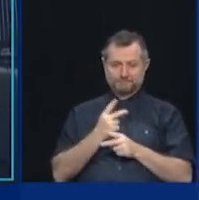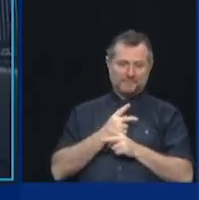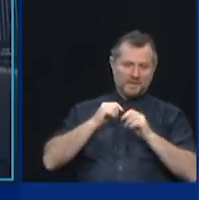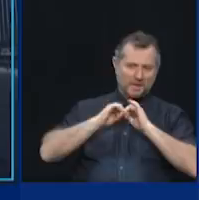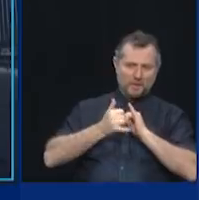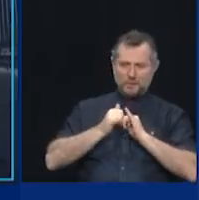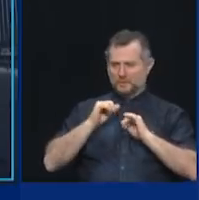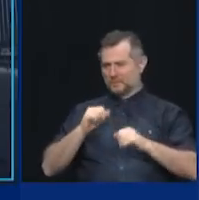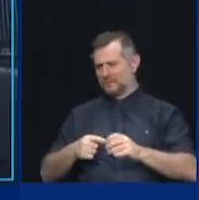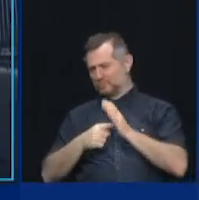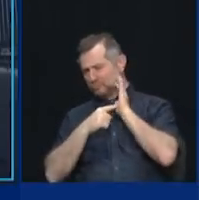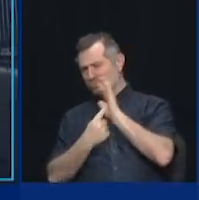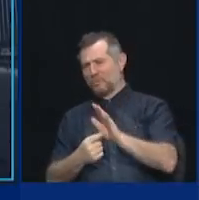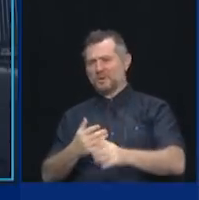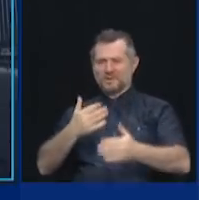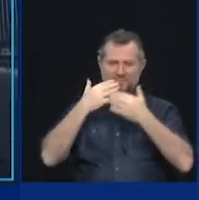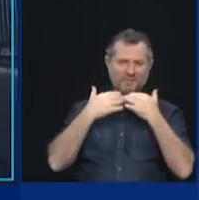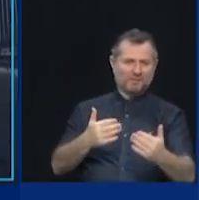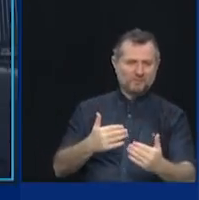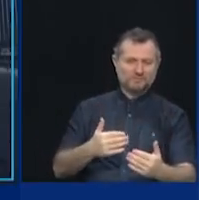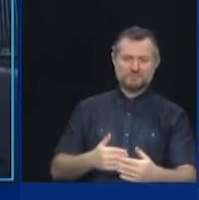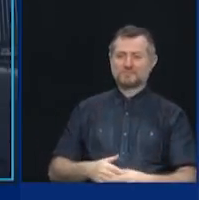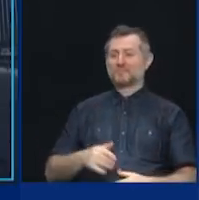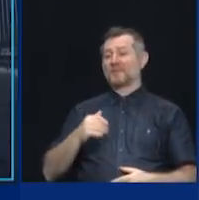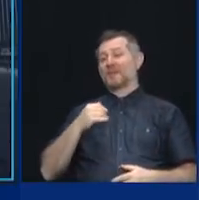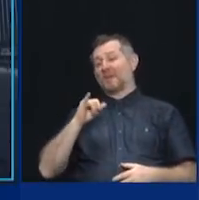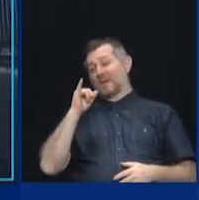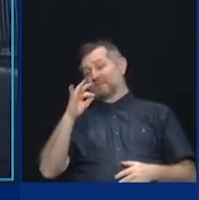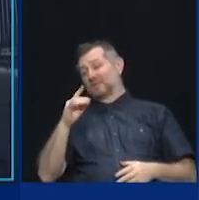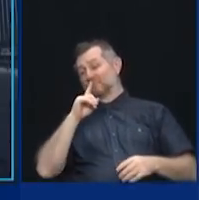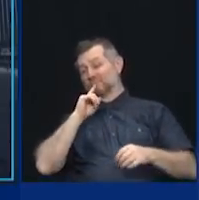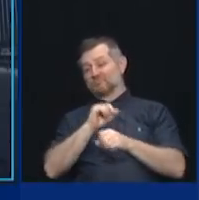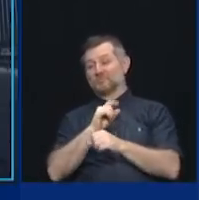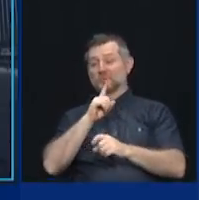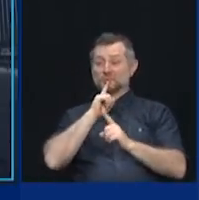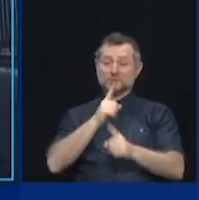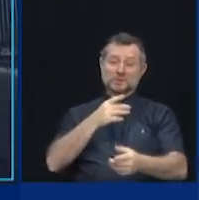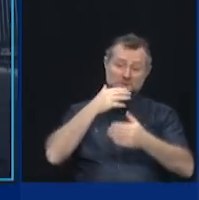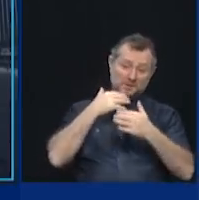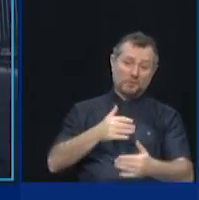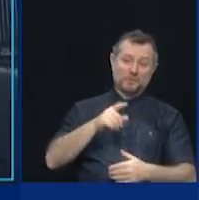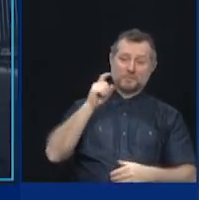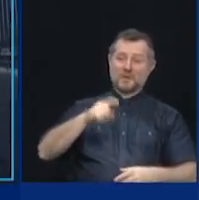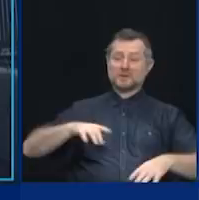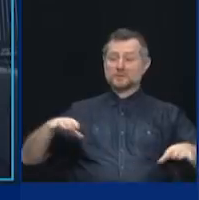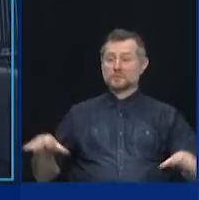you, because if you're really thankful, do something. It's nice that you say it.